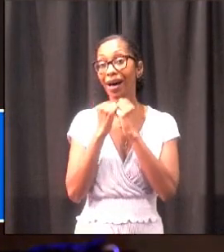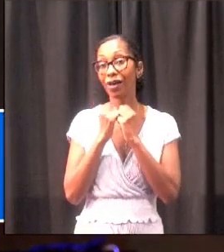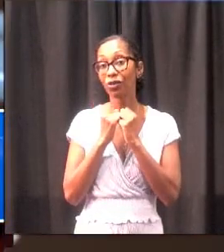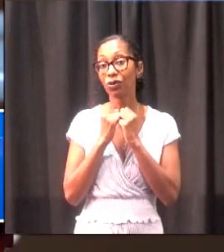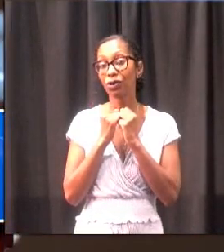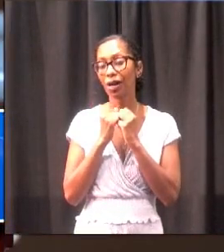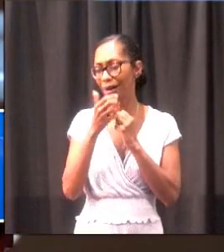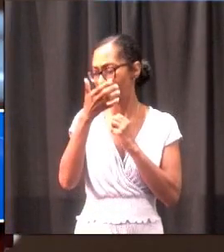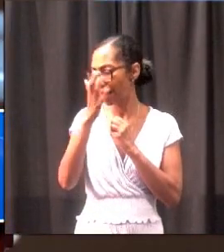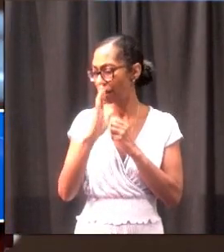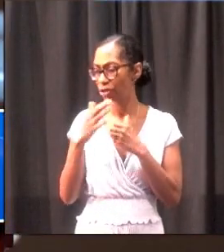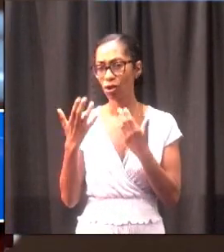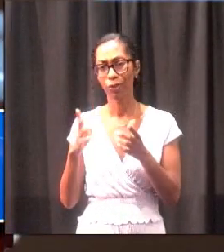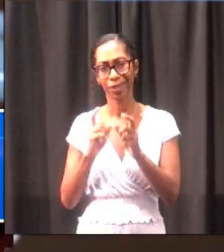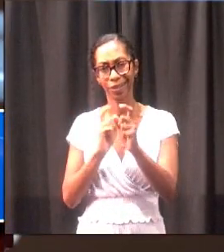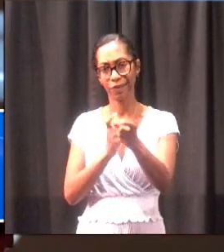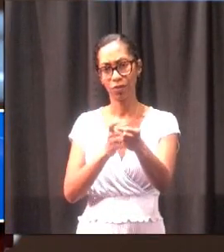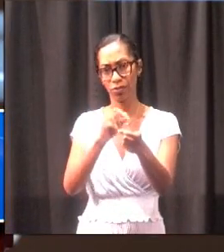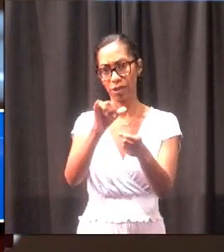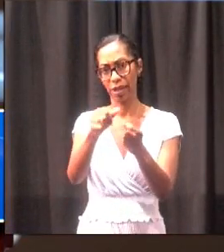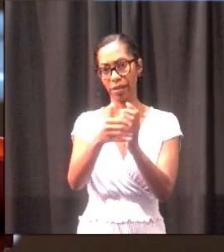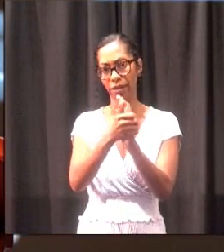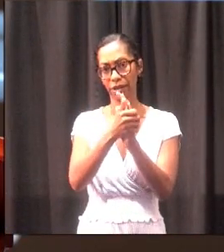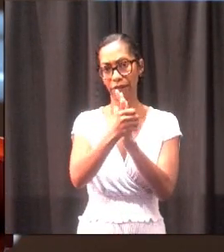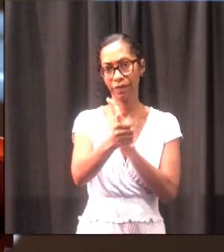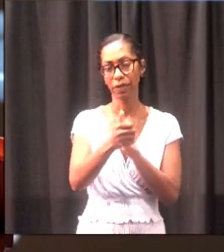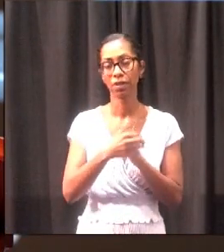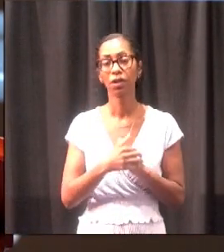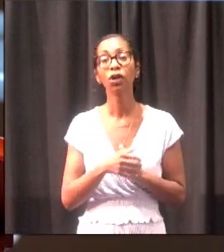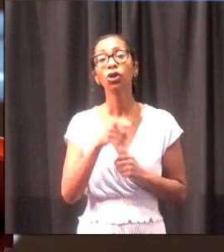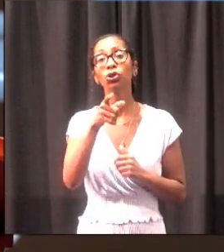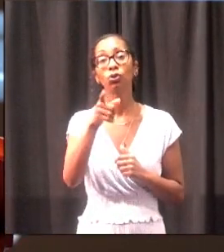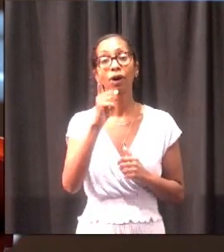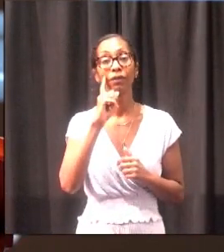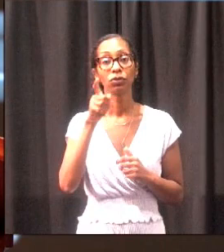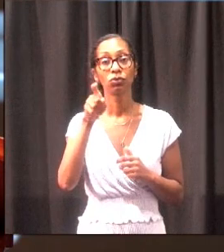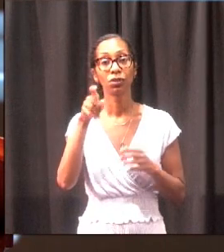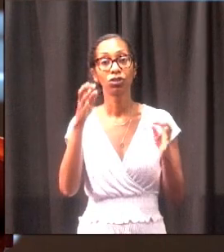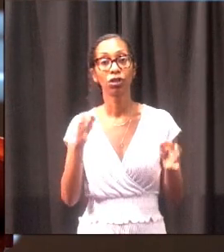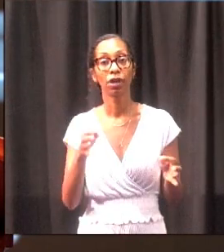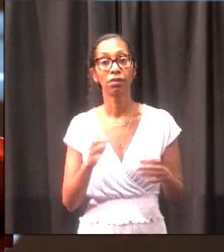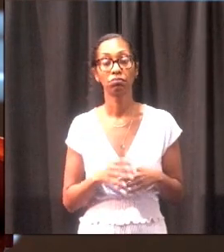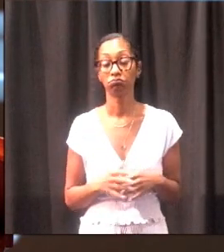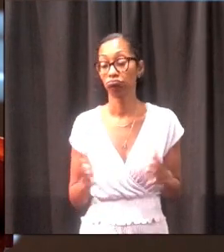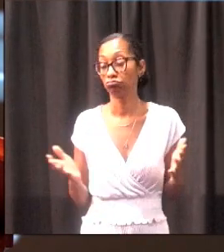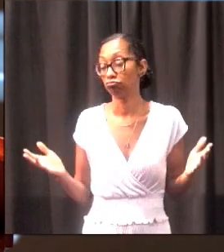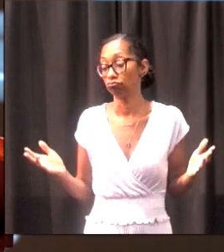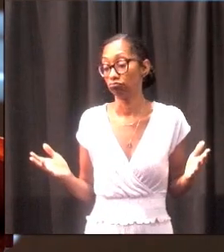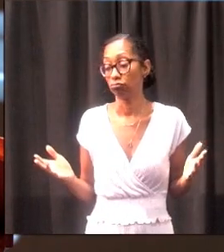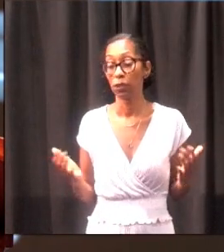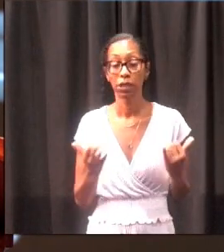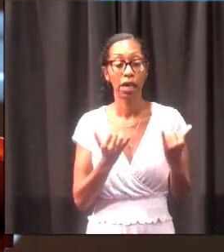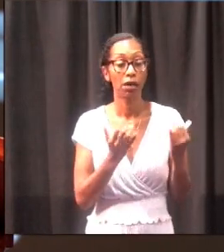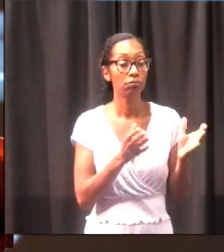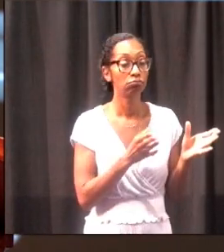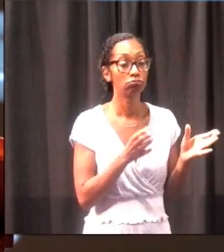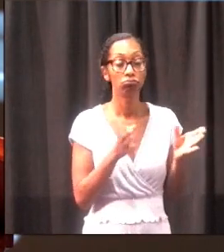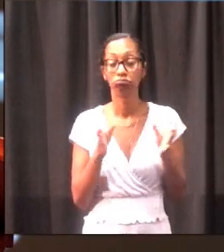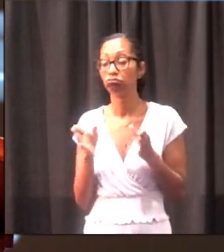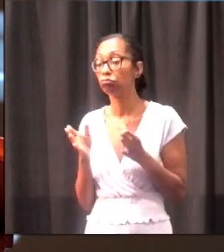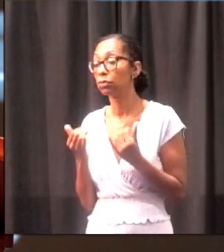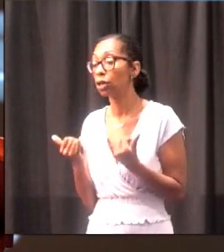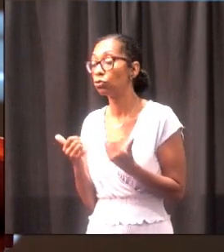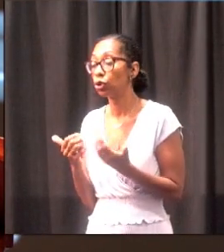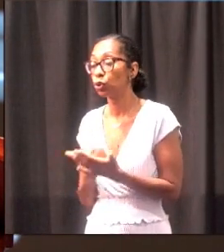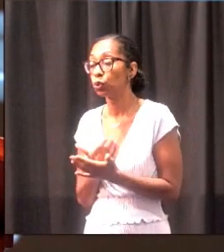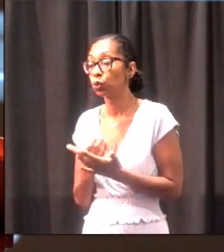because God has already placed the value in you. You have to determine, I'm living in a new address. I'm